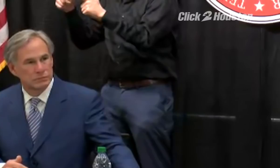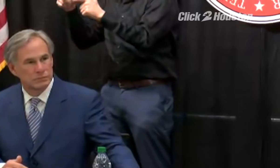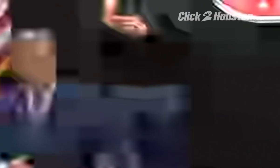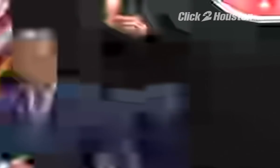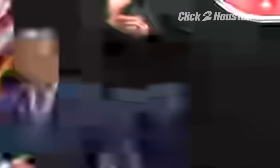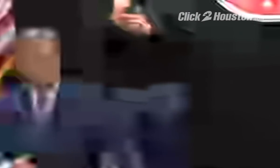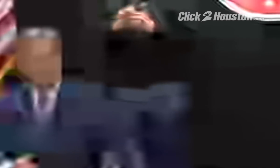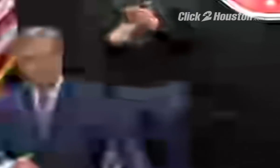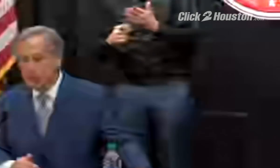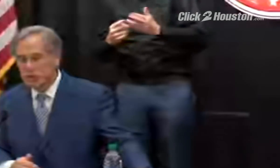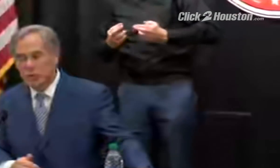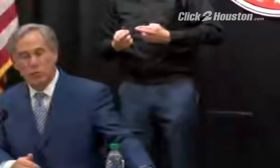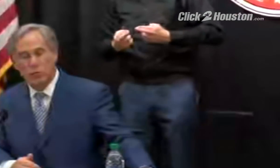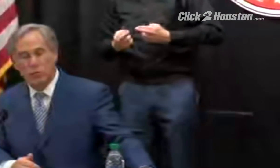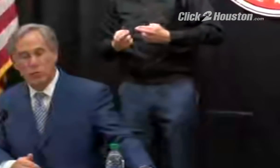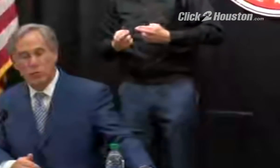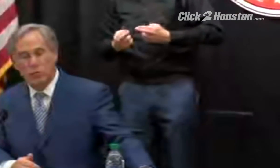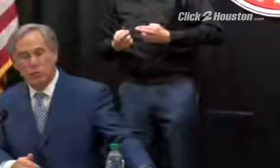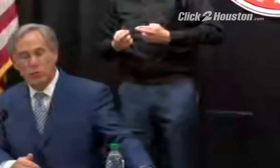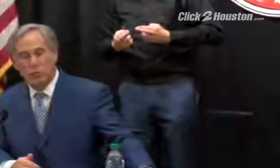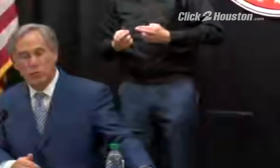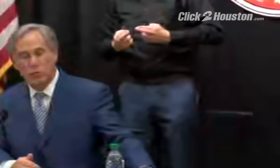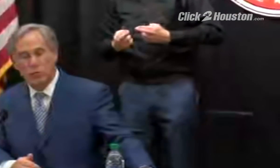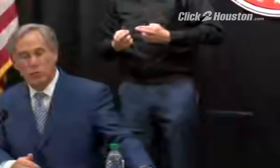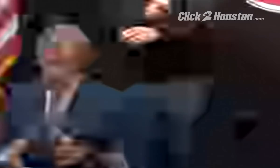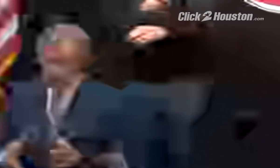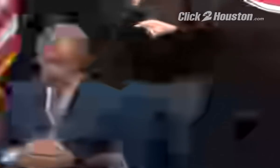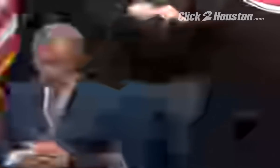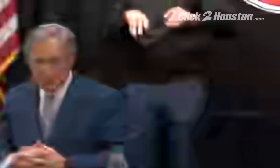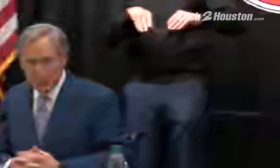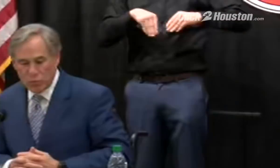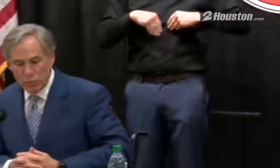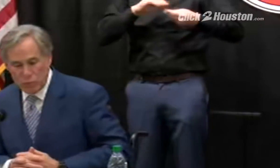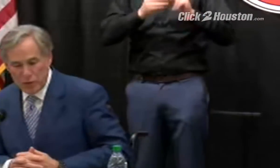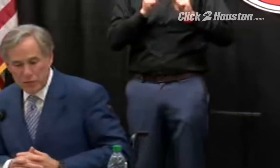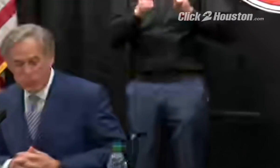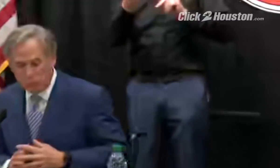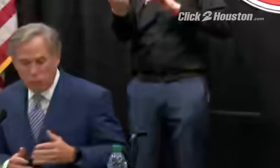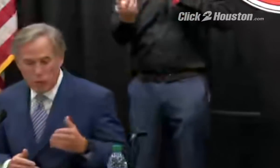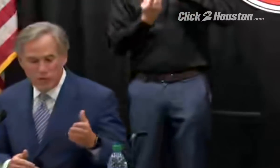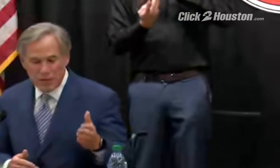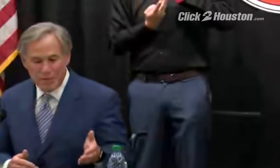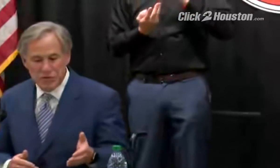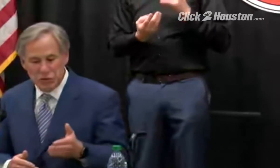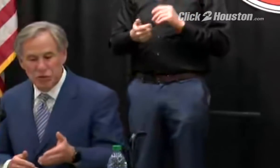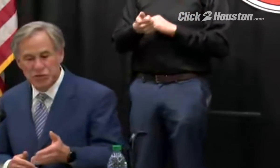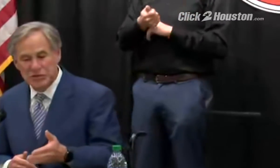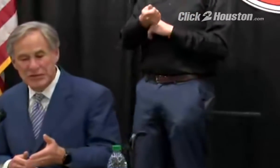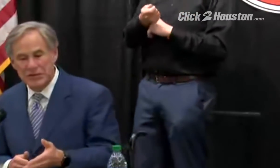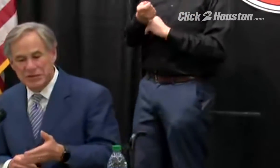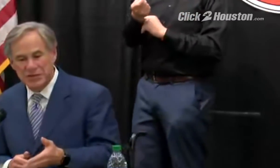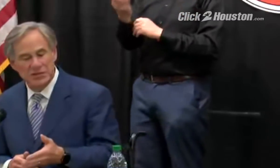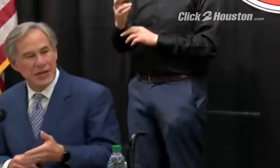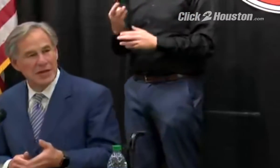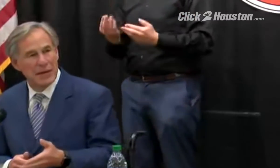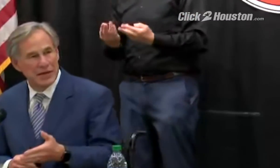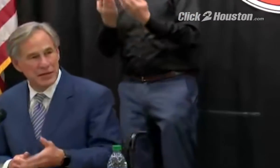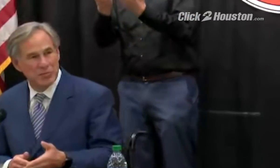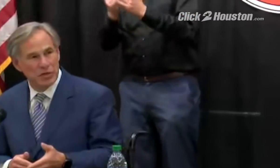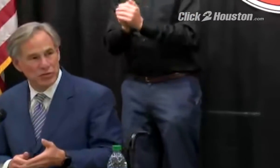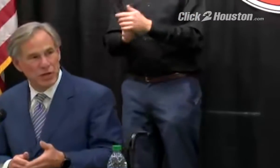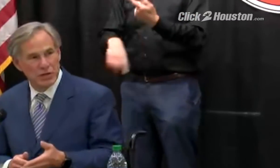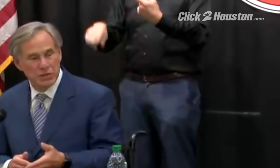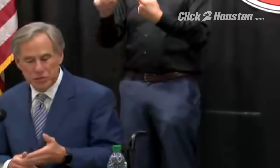cases that they're getting? So one of the best, there are several things about this, but one of the coming solutions is this